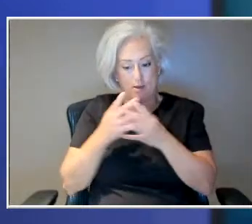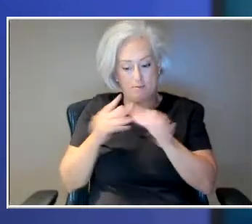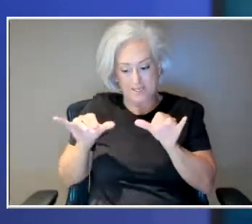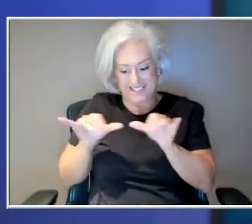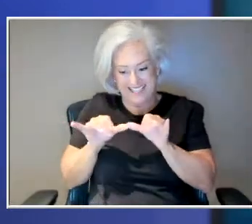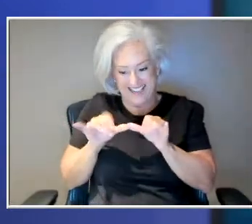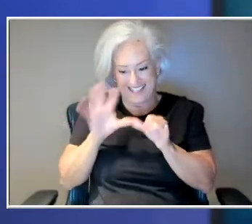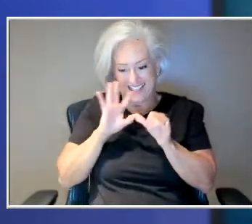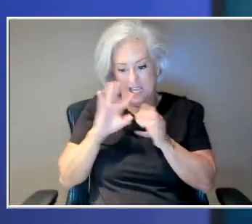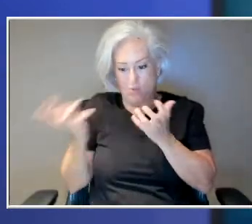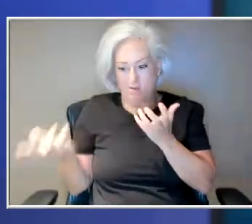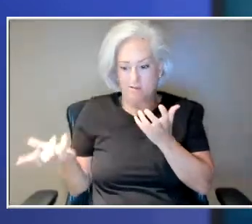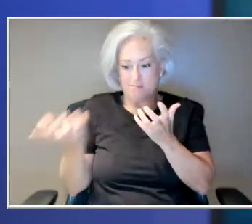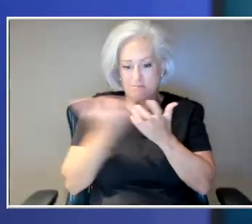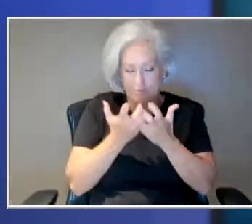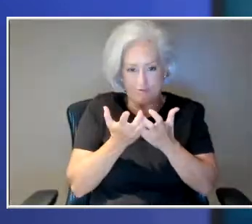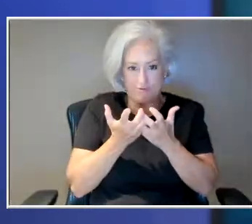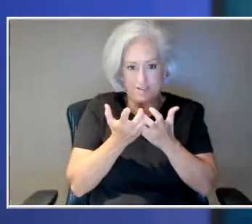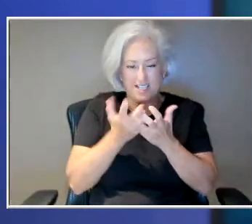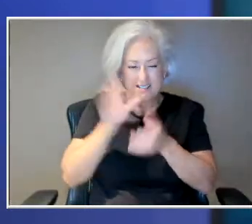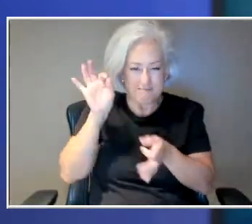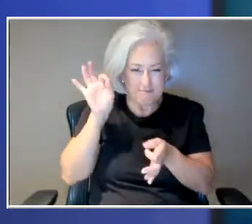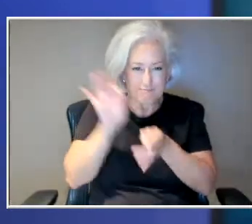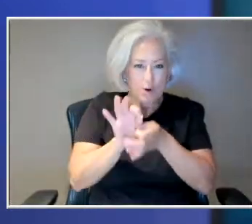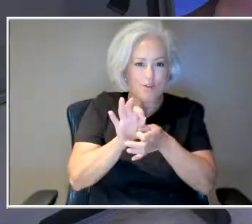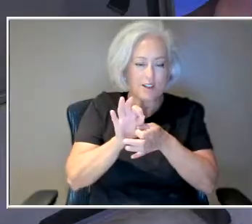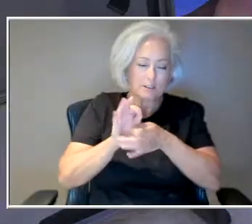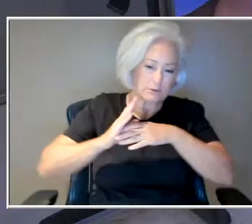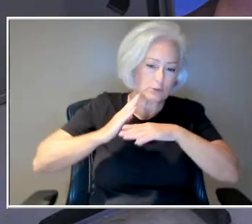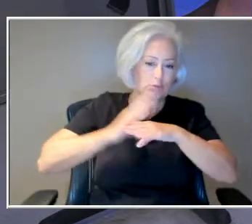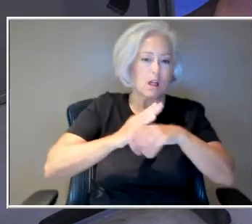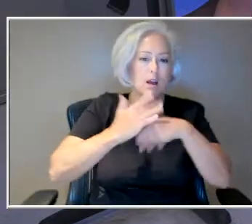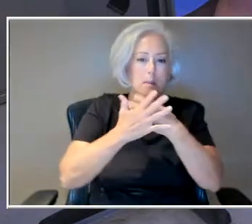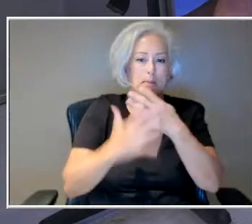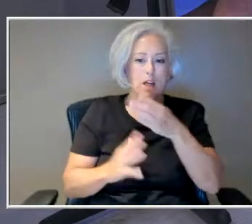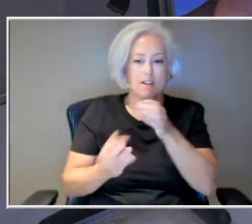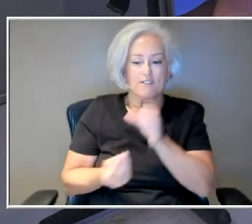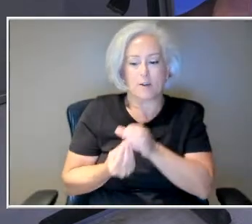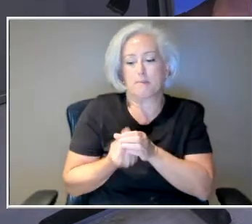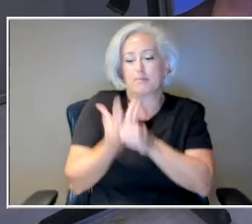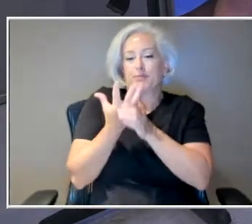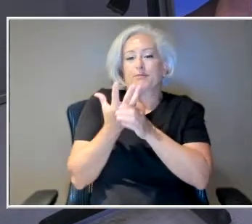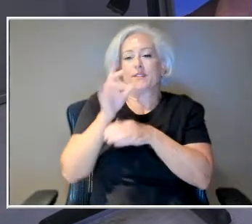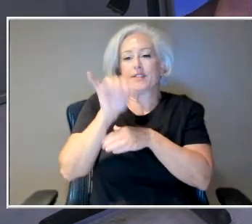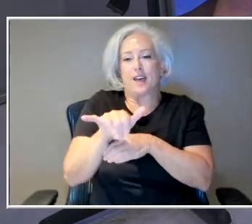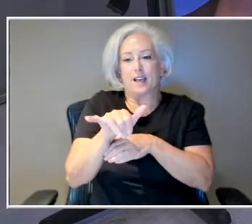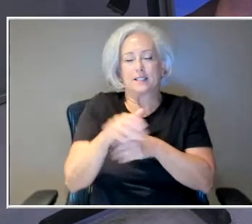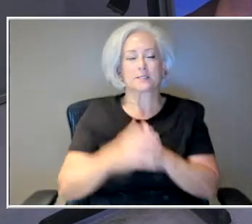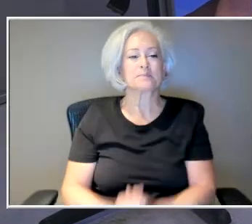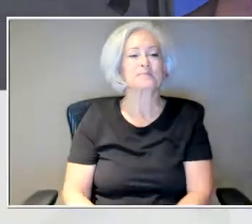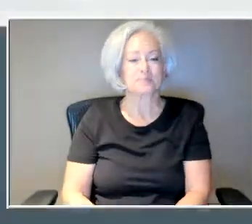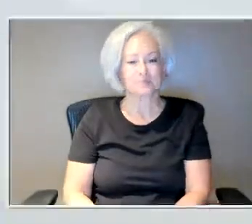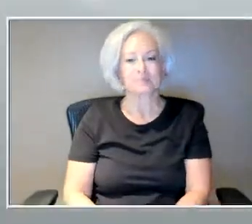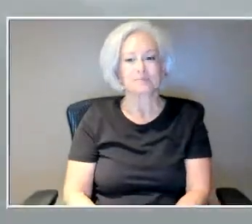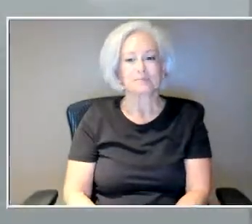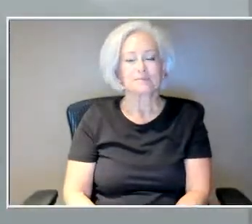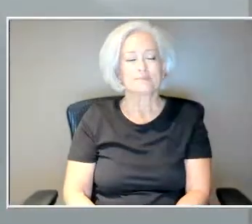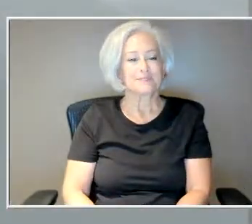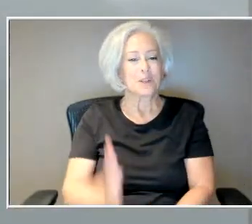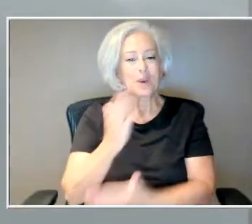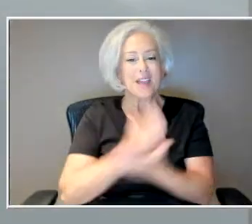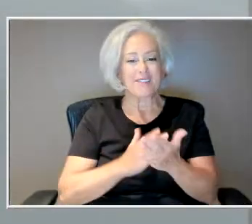snug to close the aneurysm, block blood flow from getting in. And we have a couple of images from Denise's procedure we want to show, and you walk us through